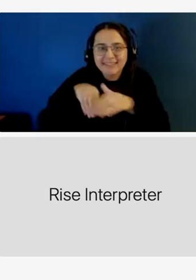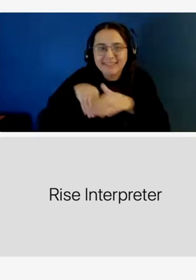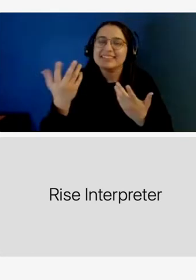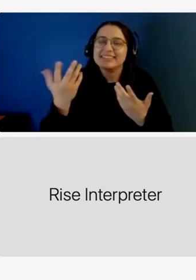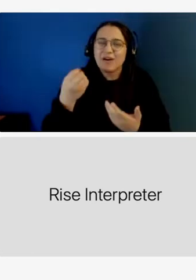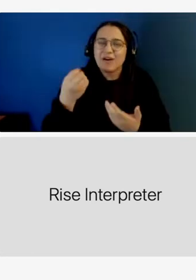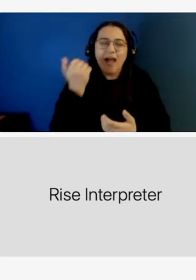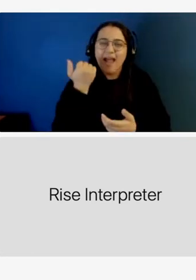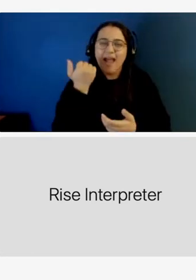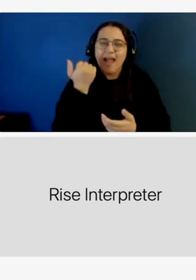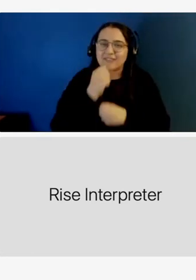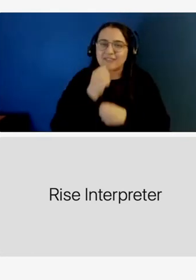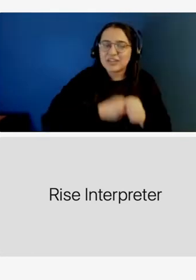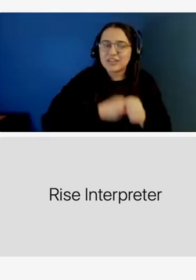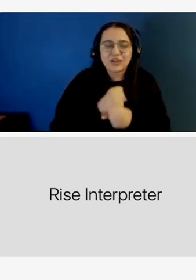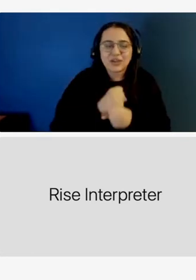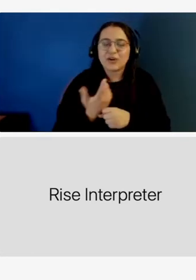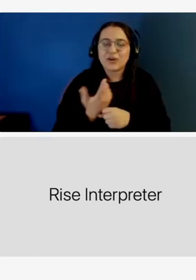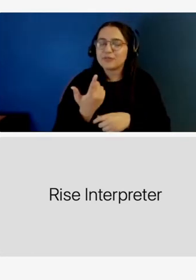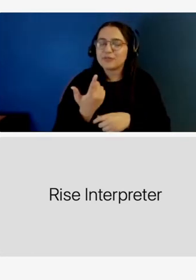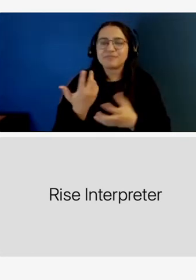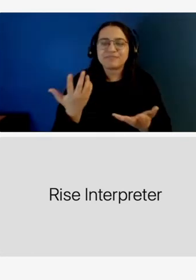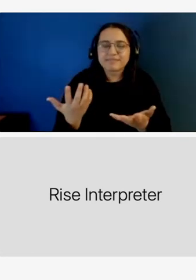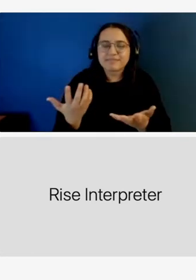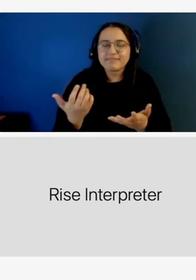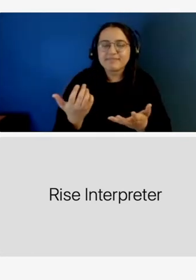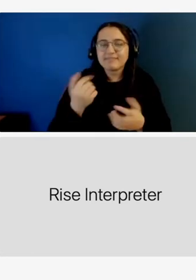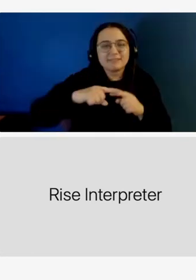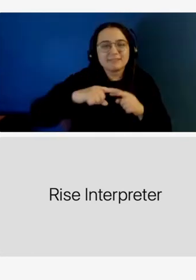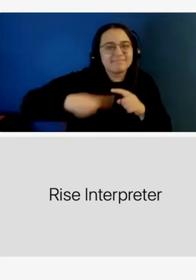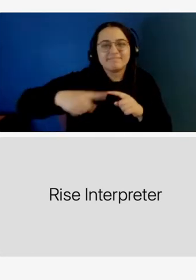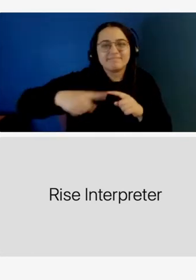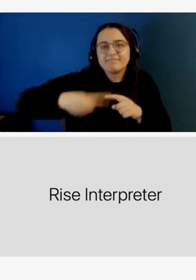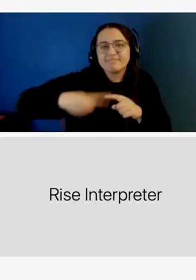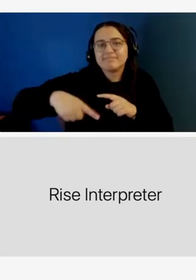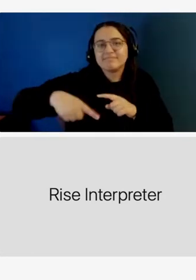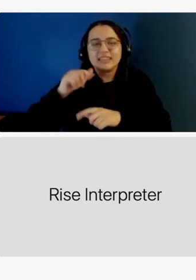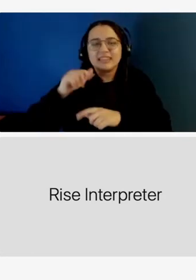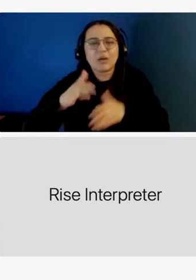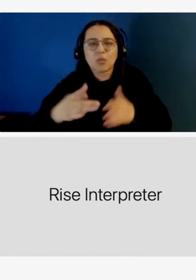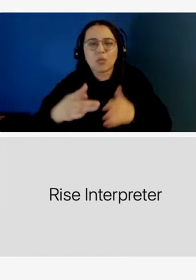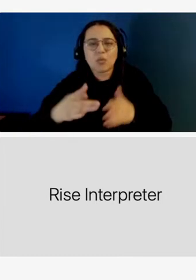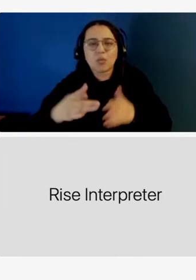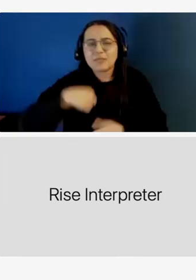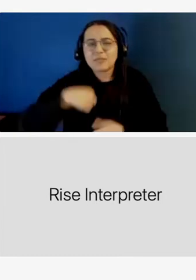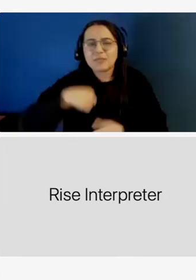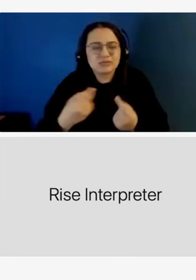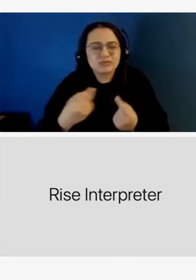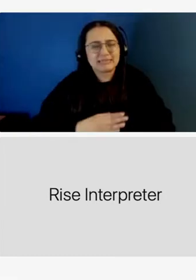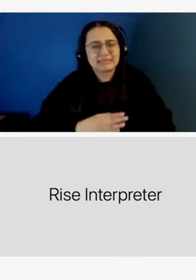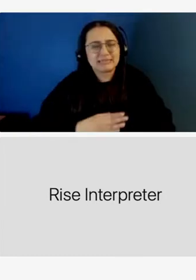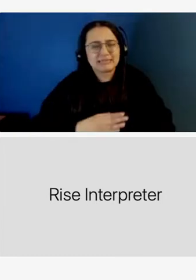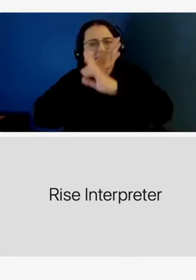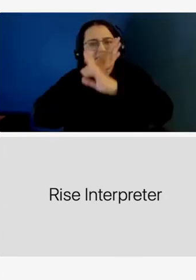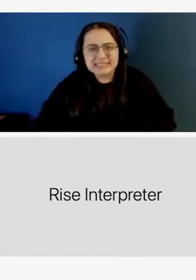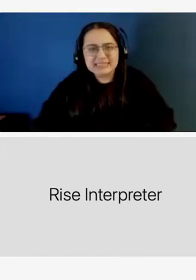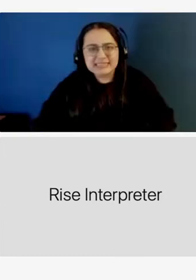a way for me to just continue to break barriers and do things despite all of the challenges.